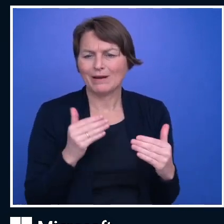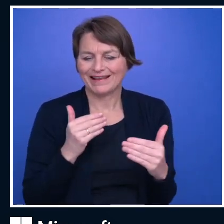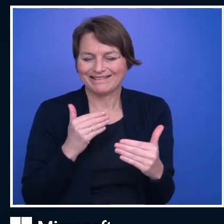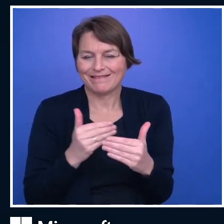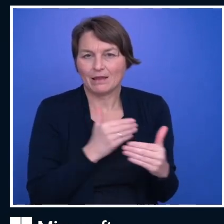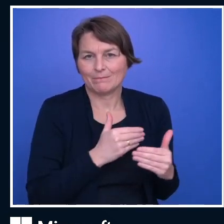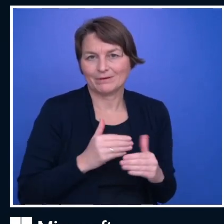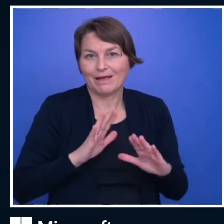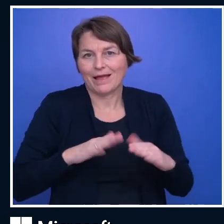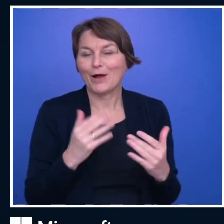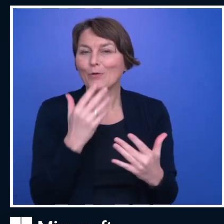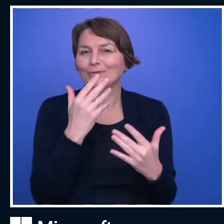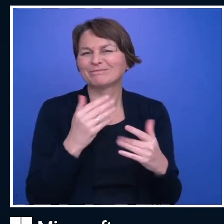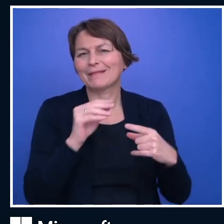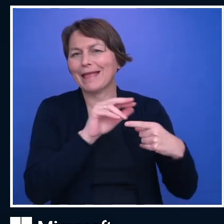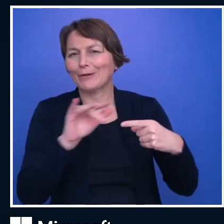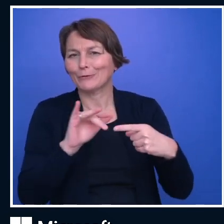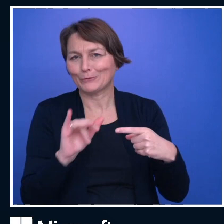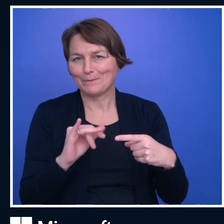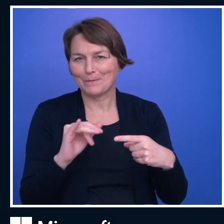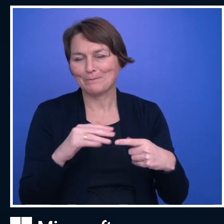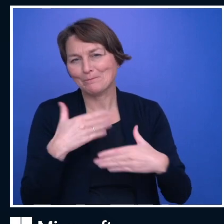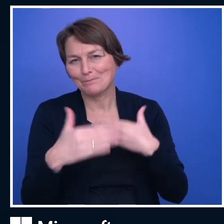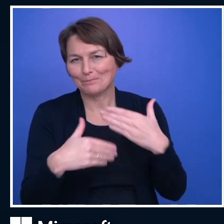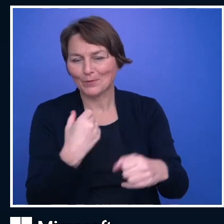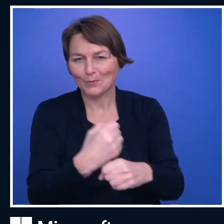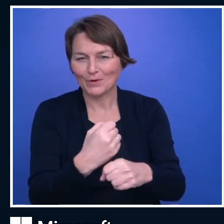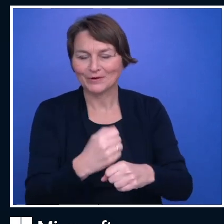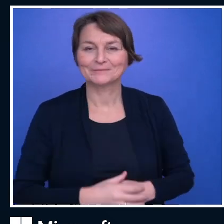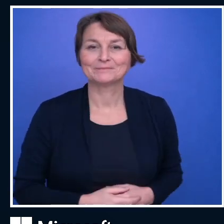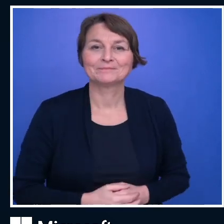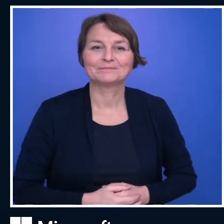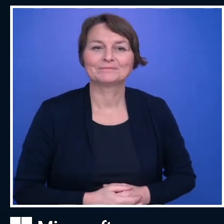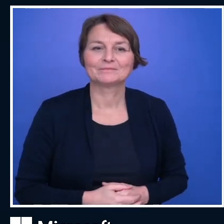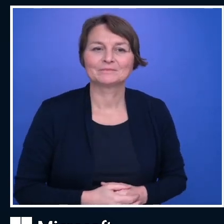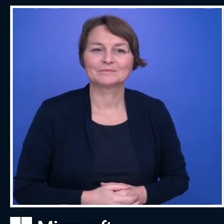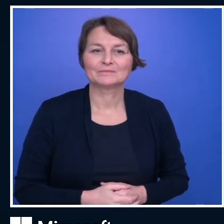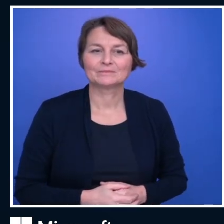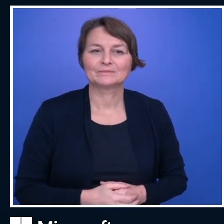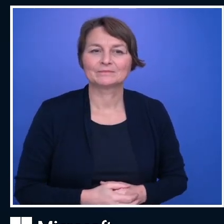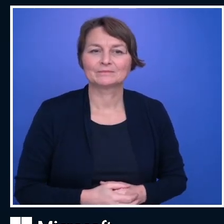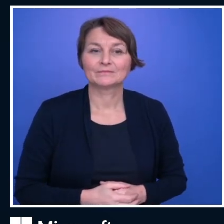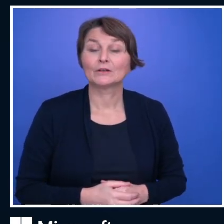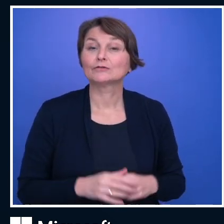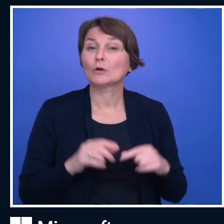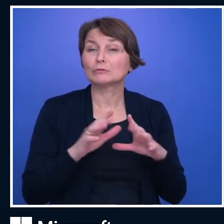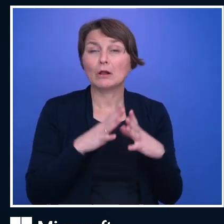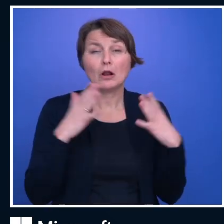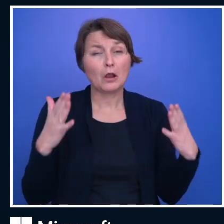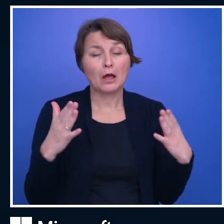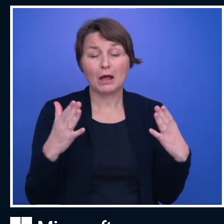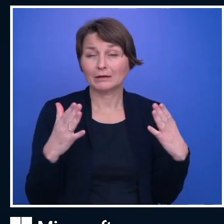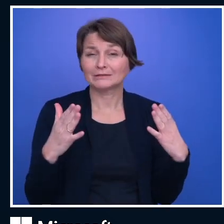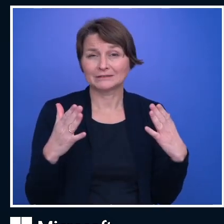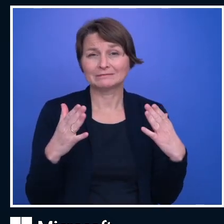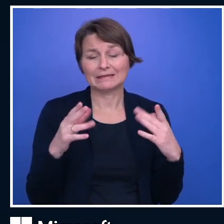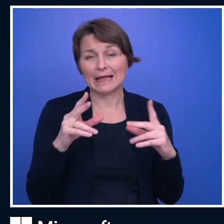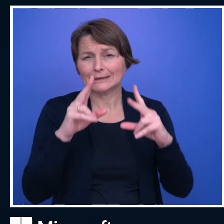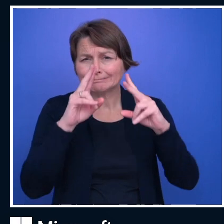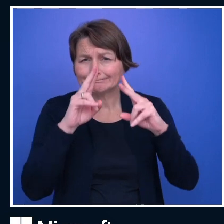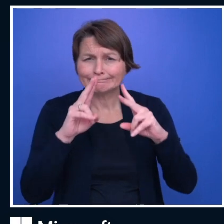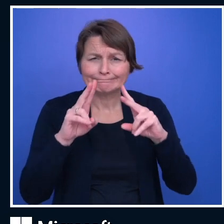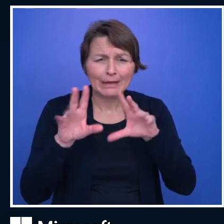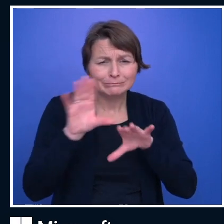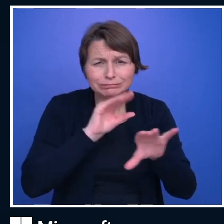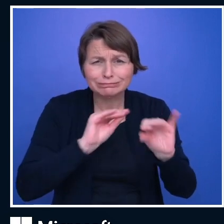Also, I'm just giving you an overview of all of these algorithms. There's a lot of math that goes into it, but it's all on you how you learn it. And I'm